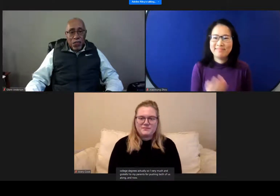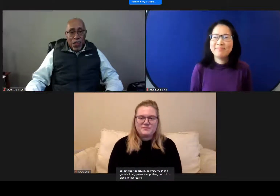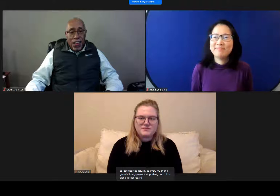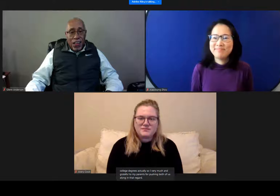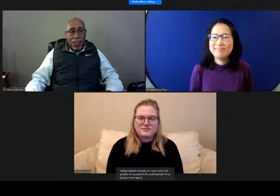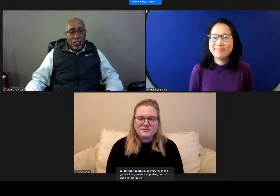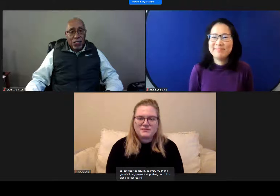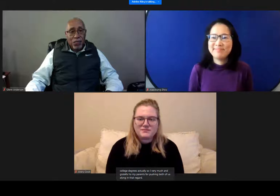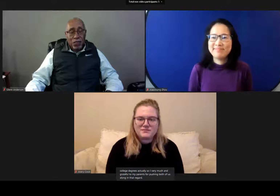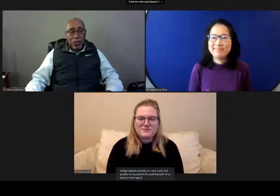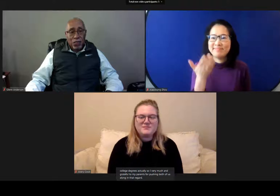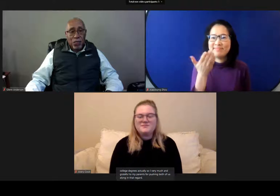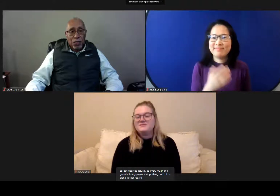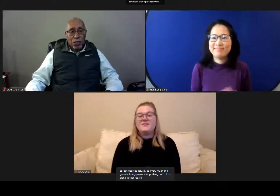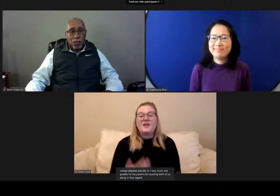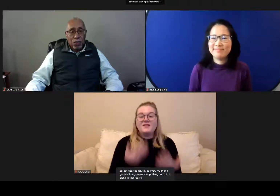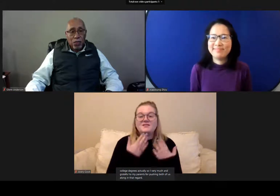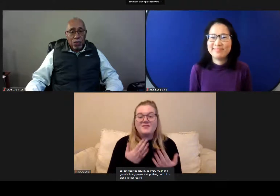regard.